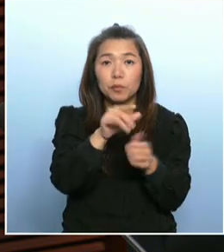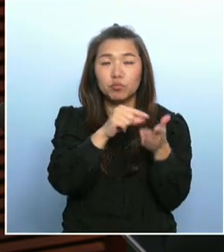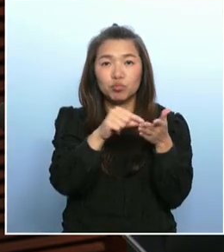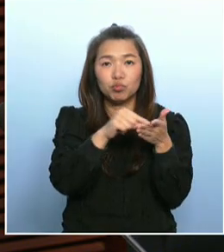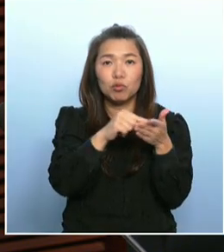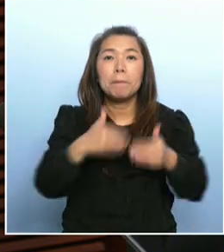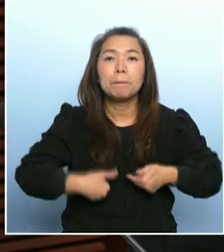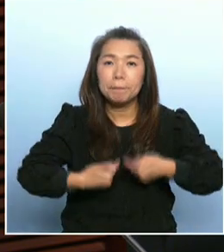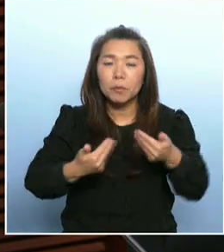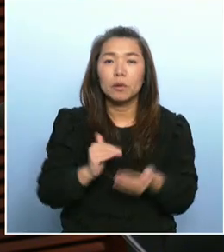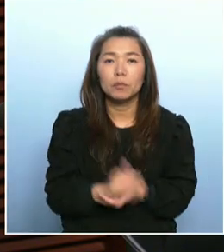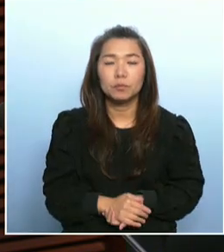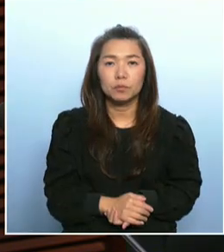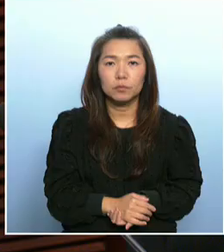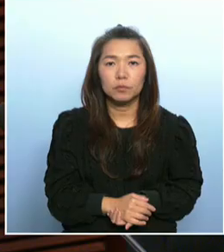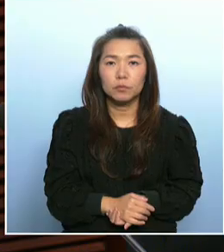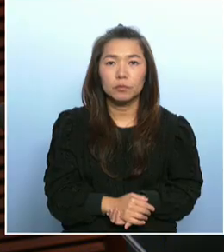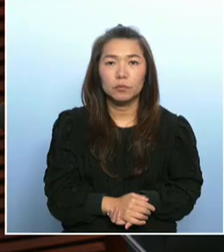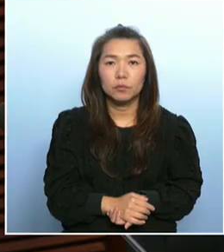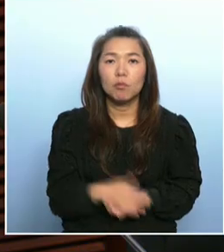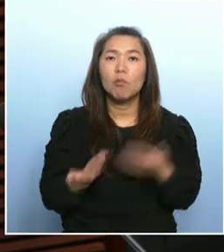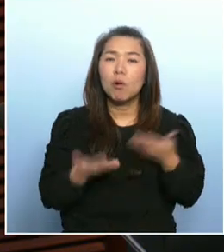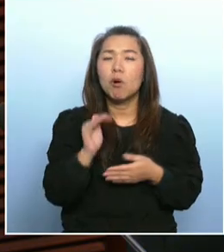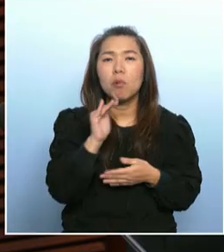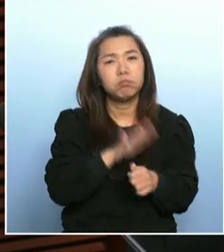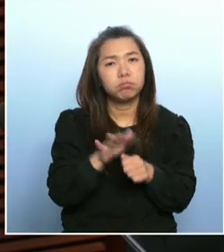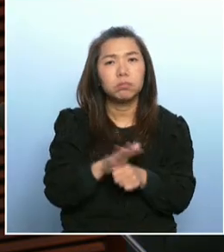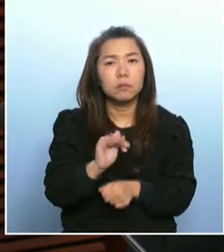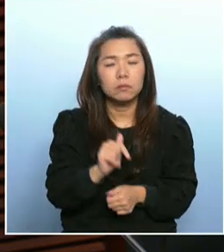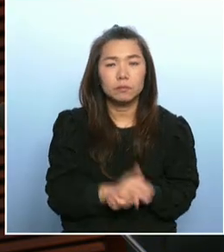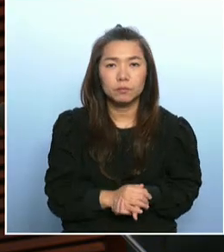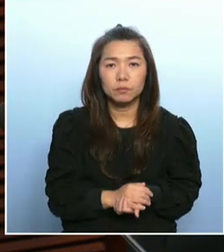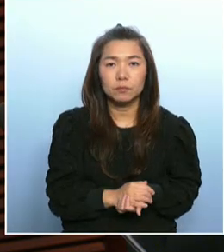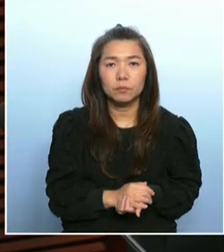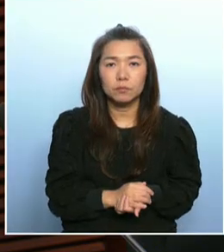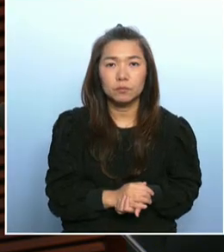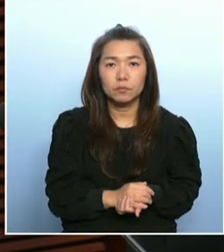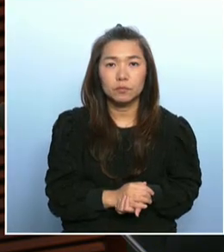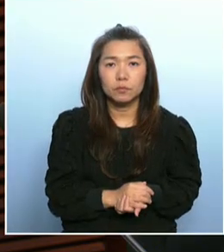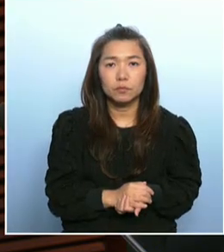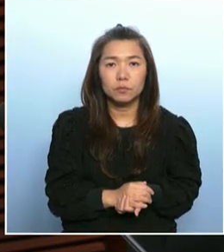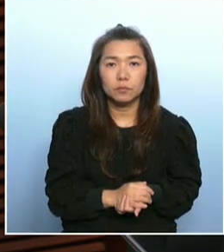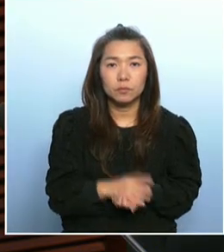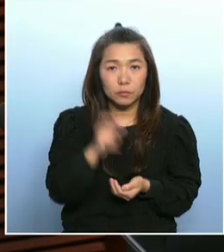that are offered to patients in residential care homes